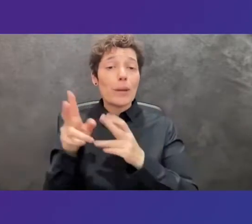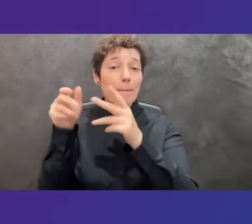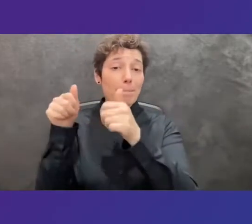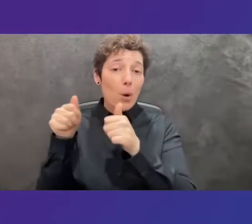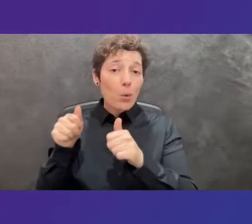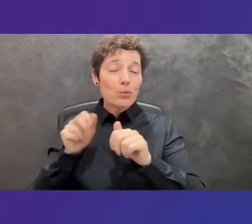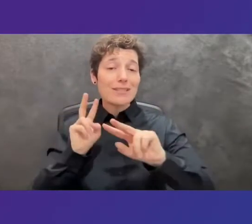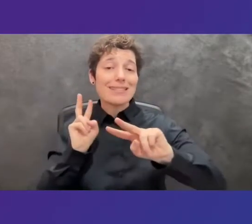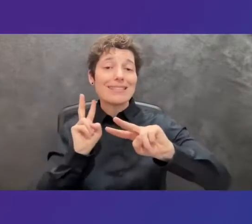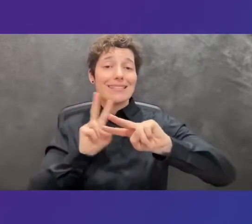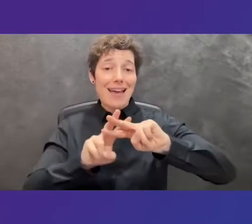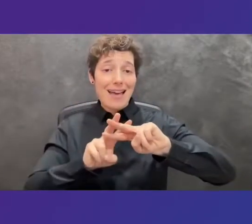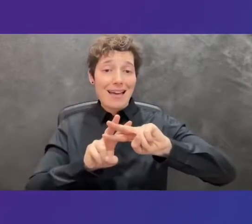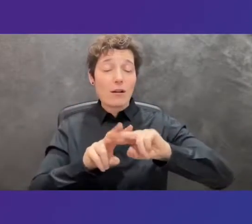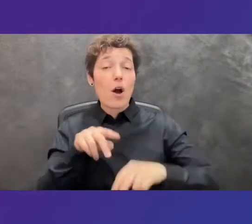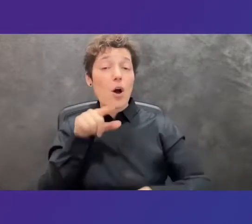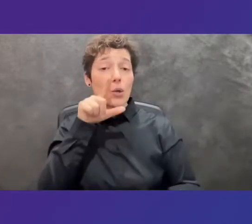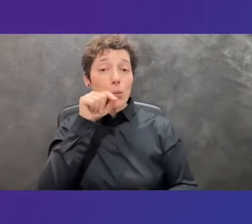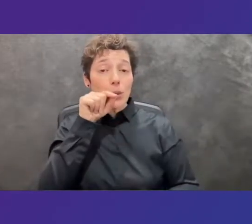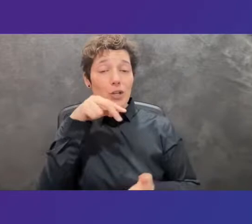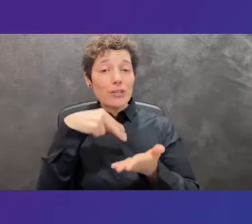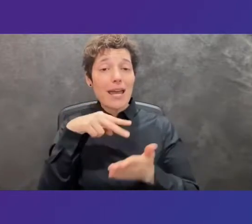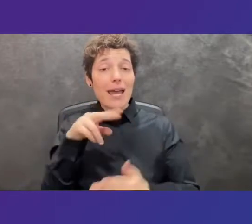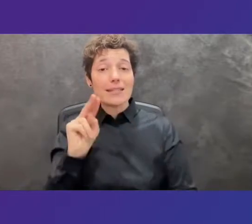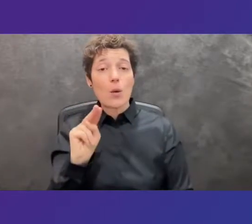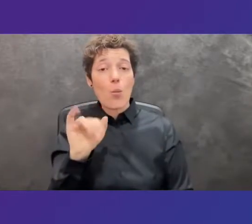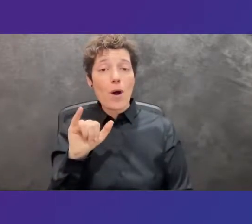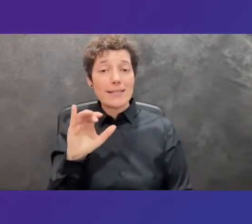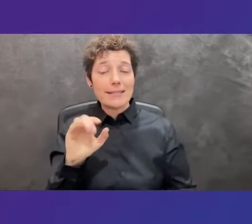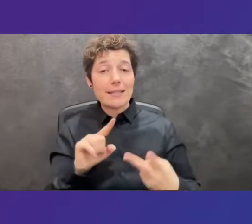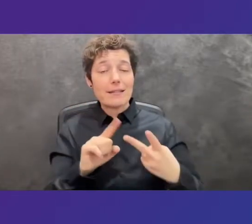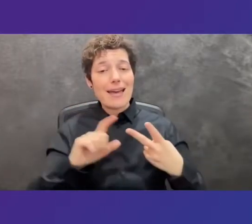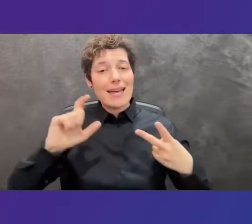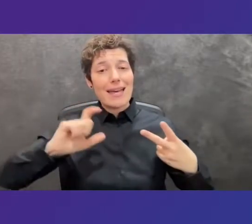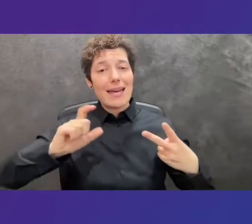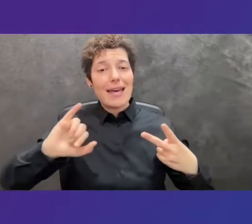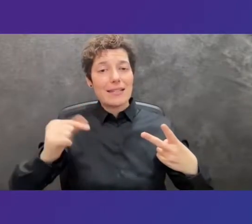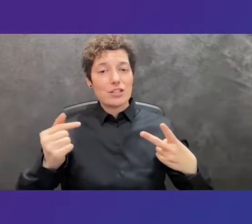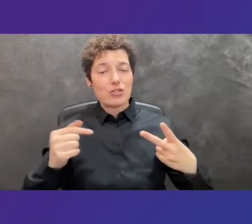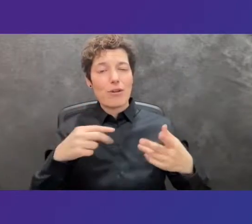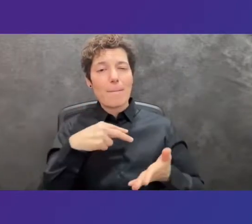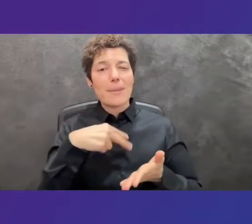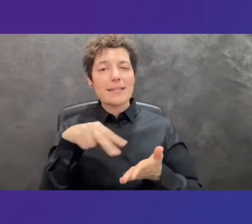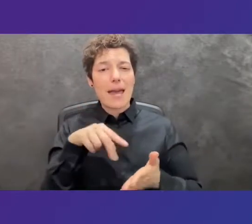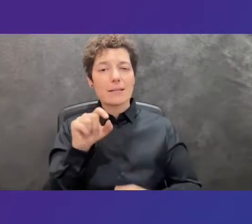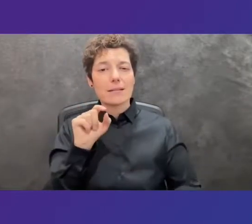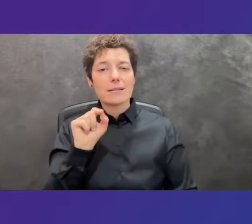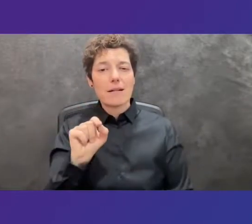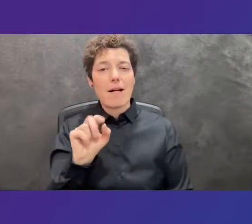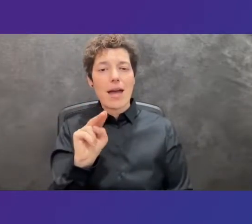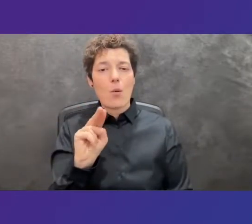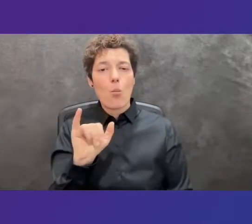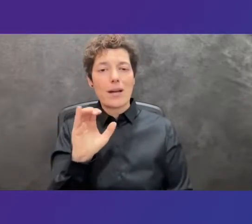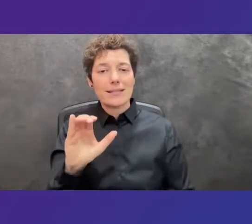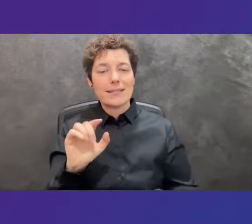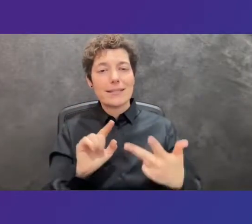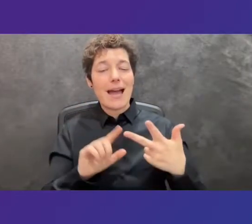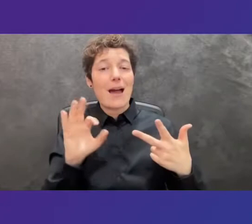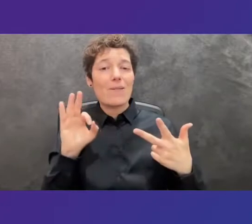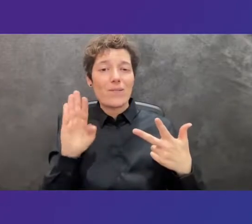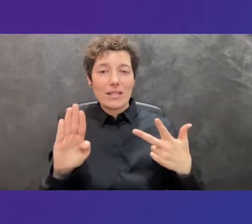takeaways on Twitter at DanceNYC, Instagram at dance.nyc, and